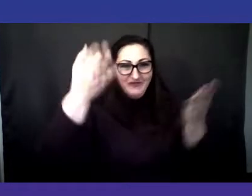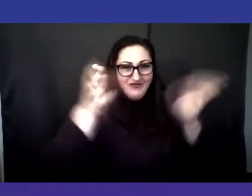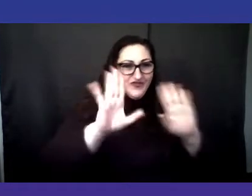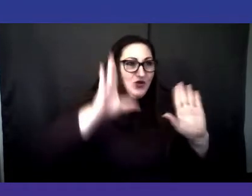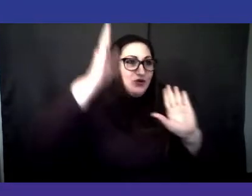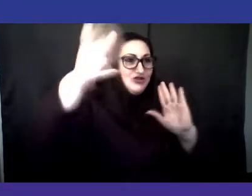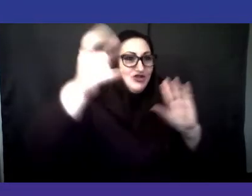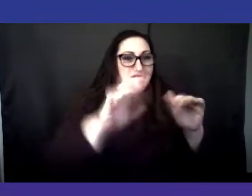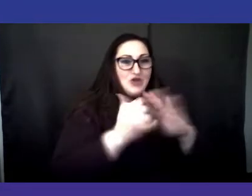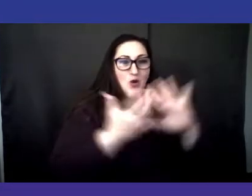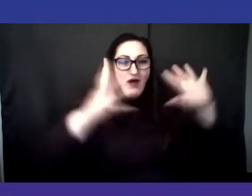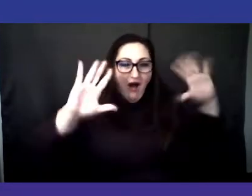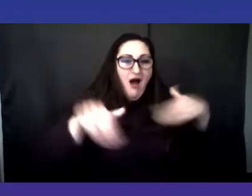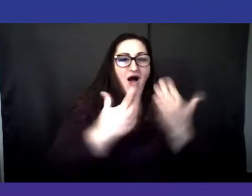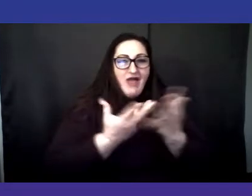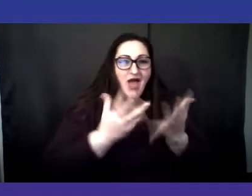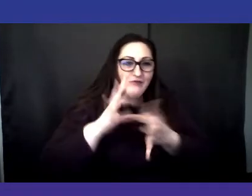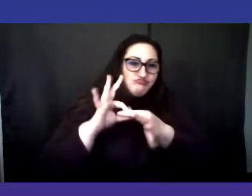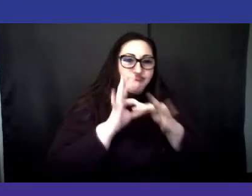dream. And I'm done.